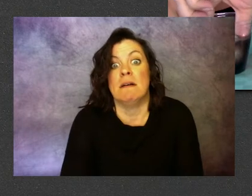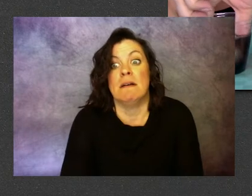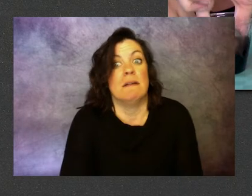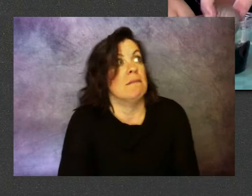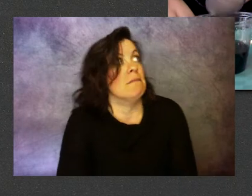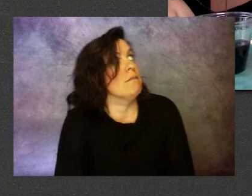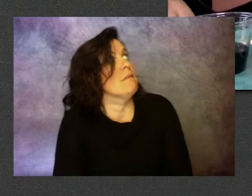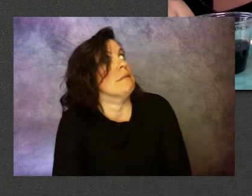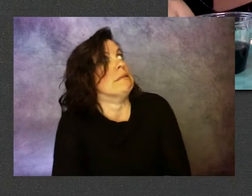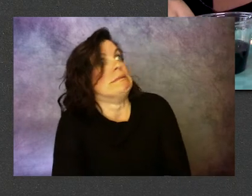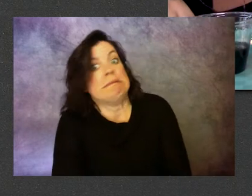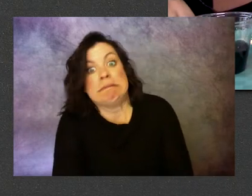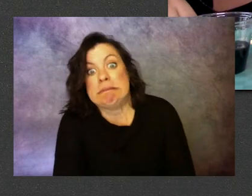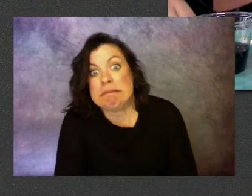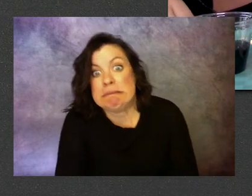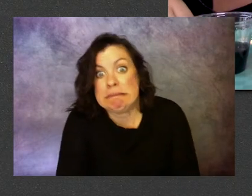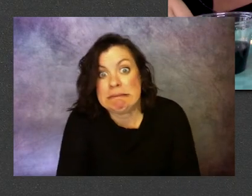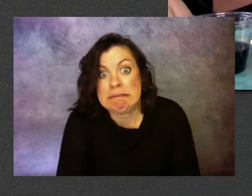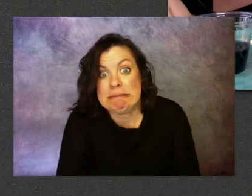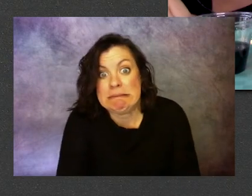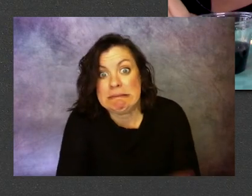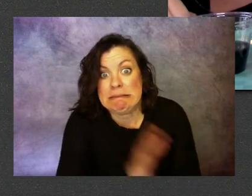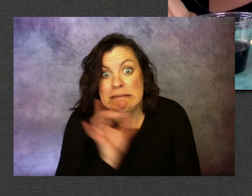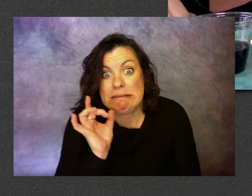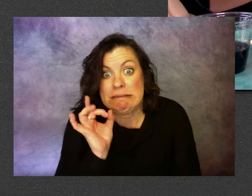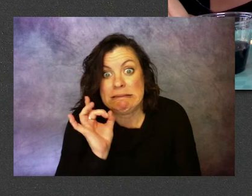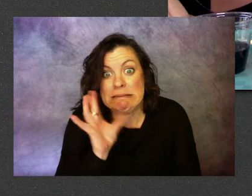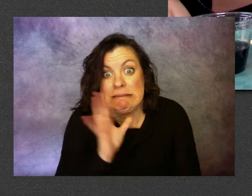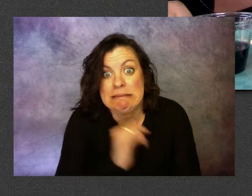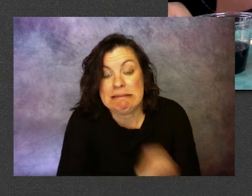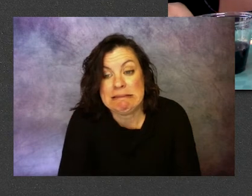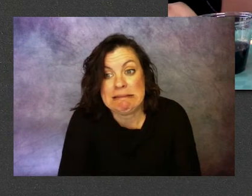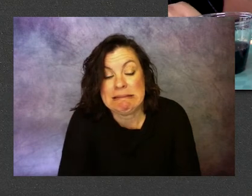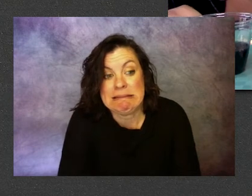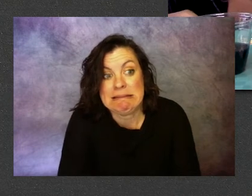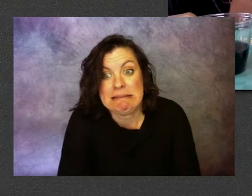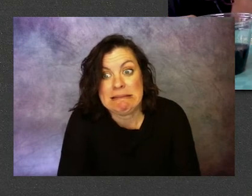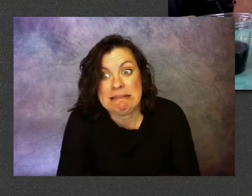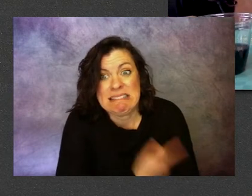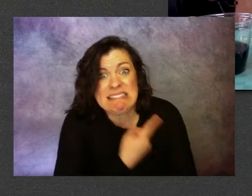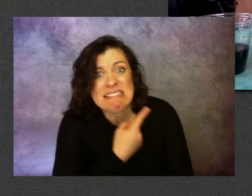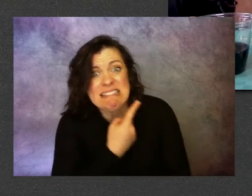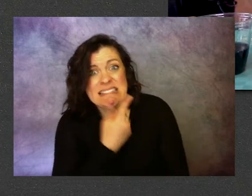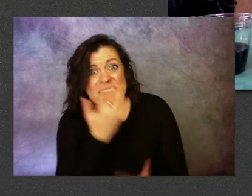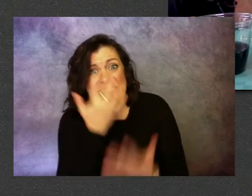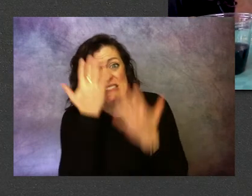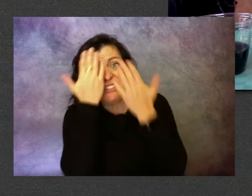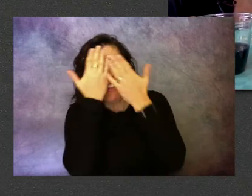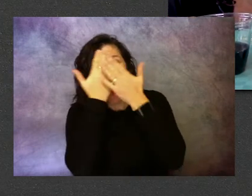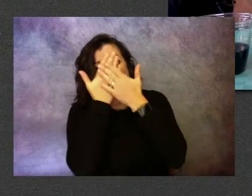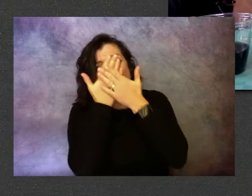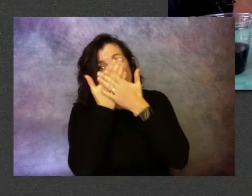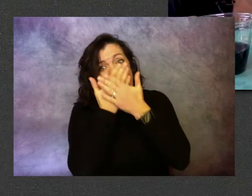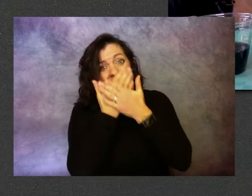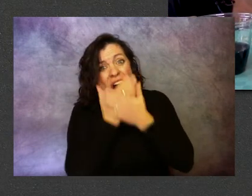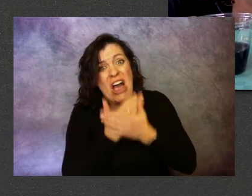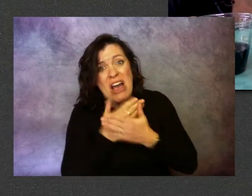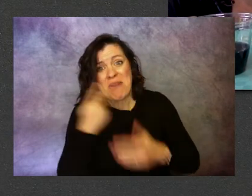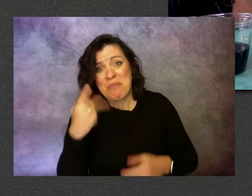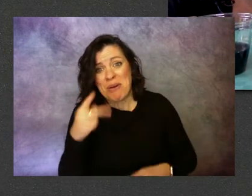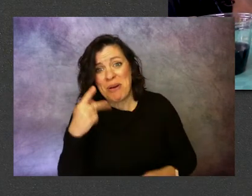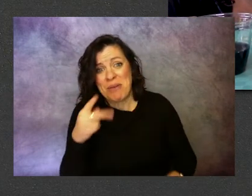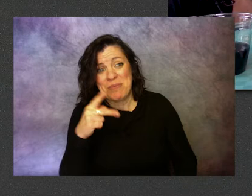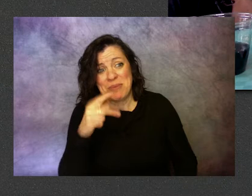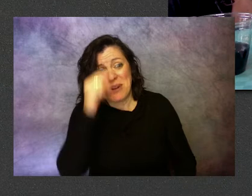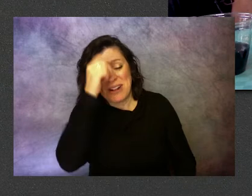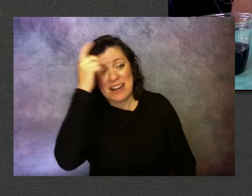no. Oh my goodness. It turned very, very dark